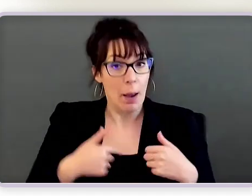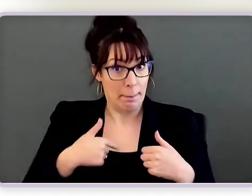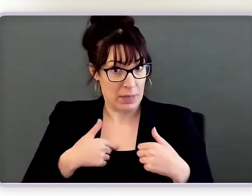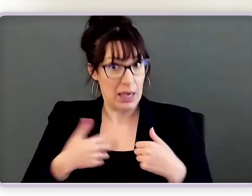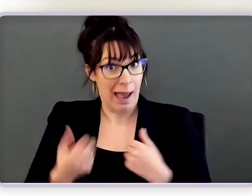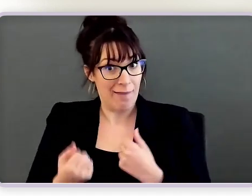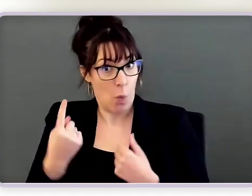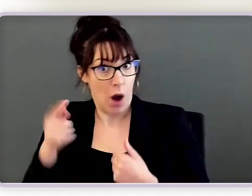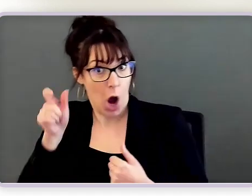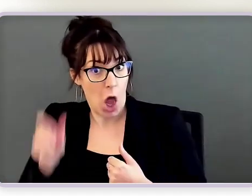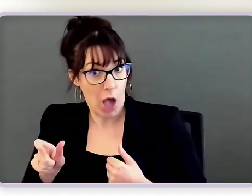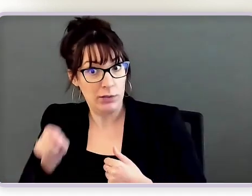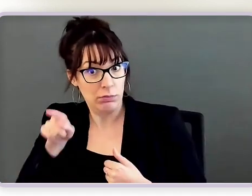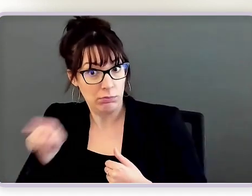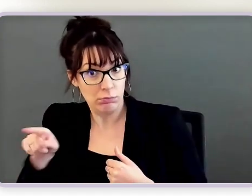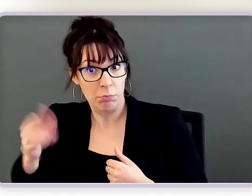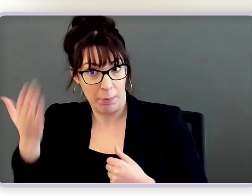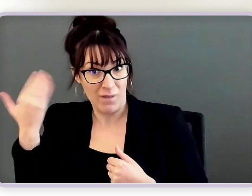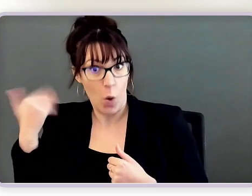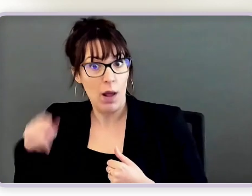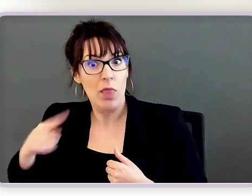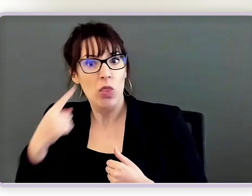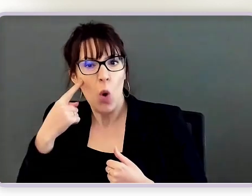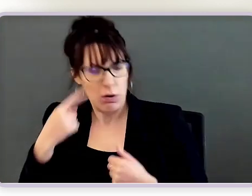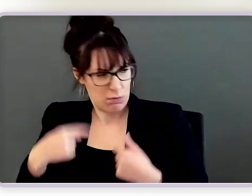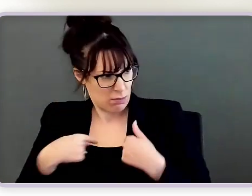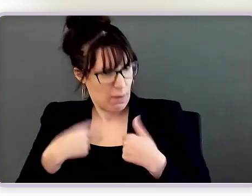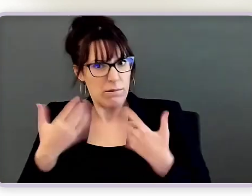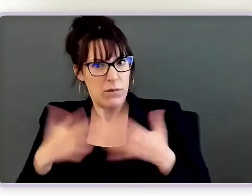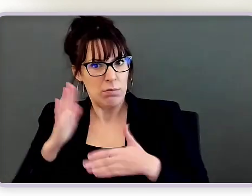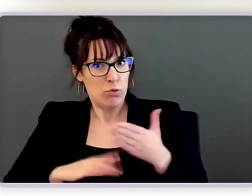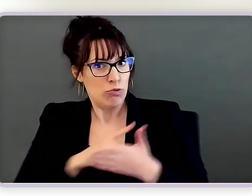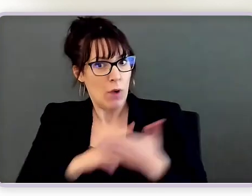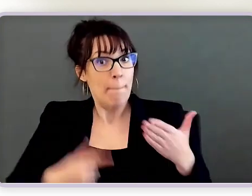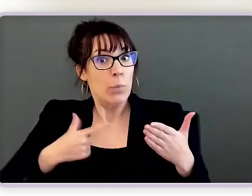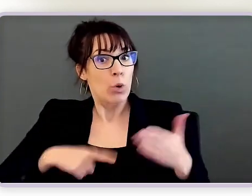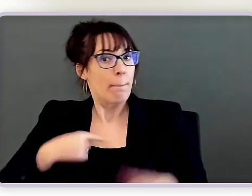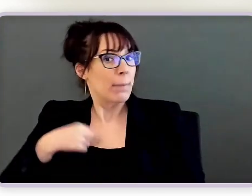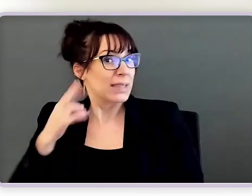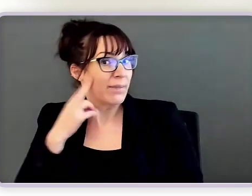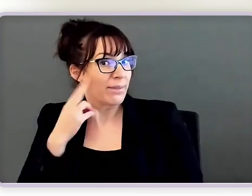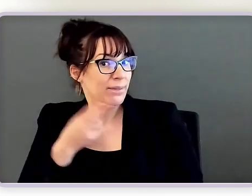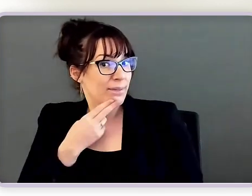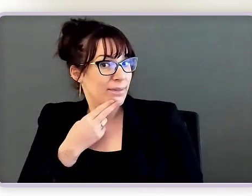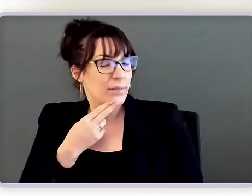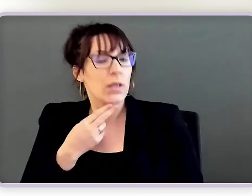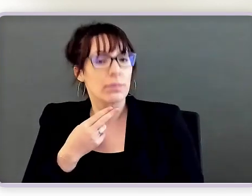were deaf. And through the commission process, we actually obtained the other